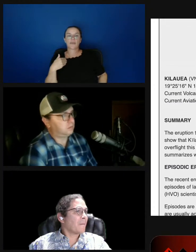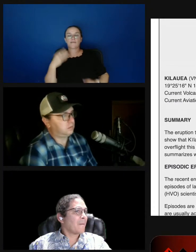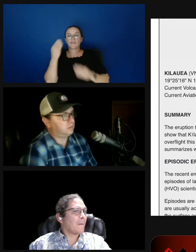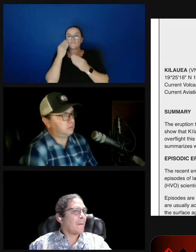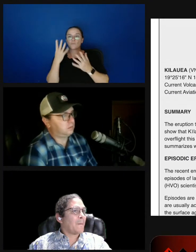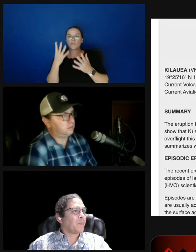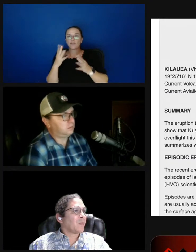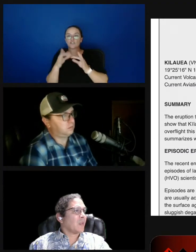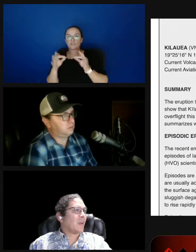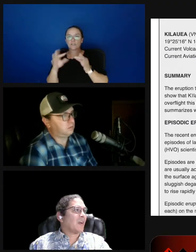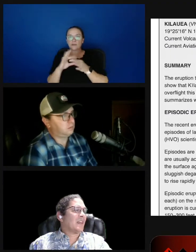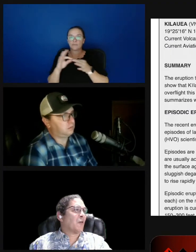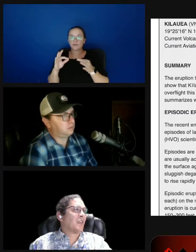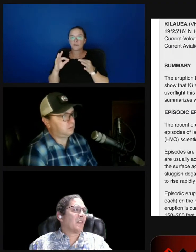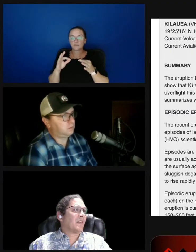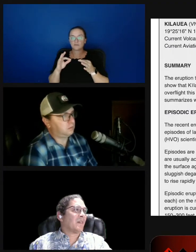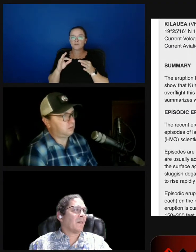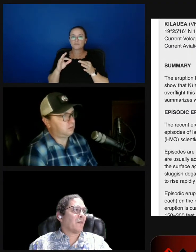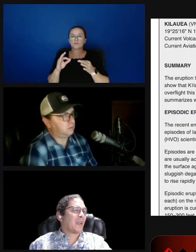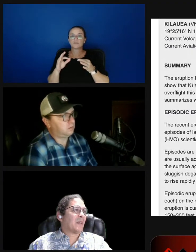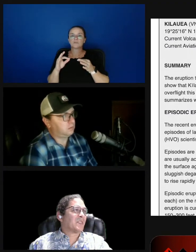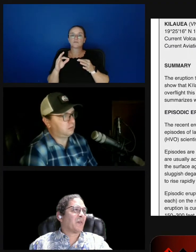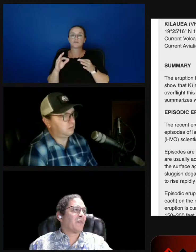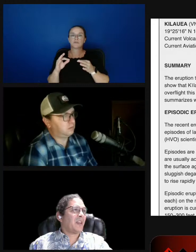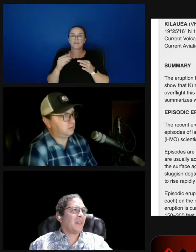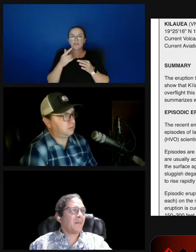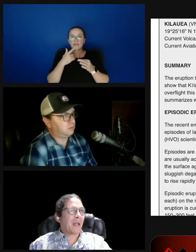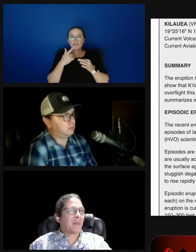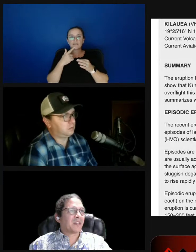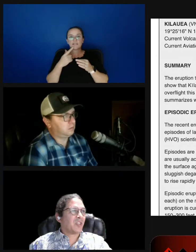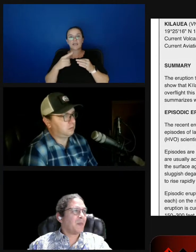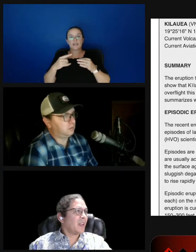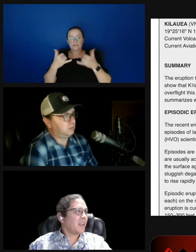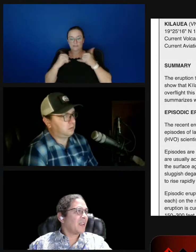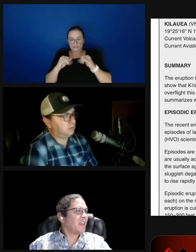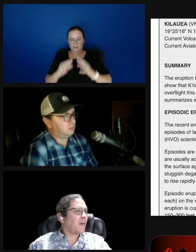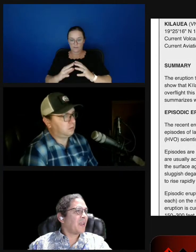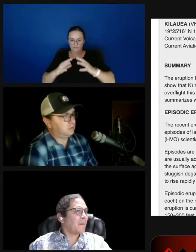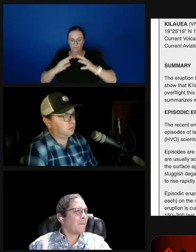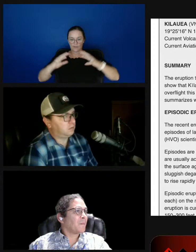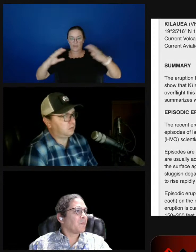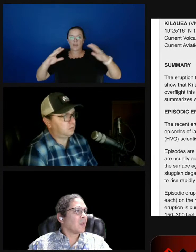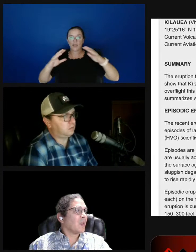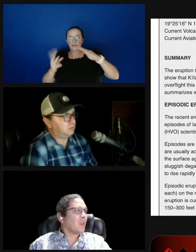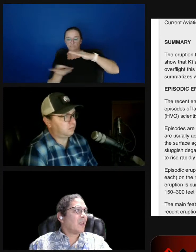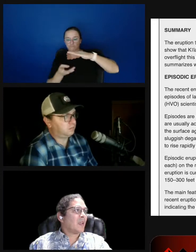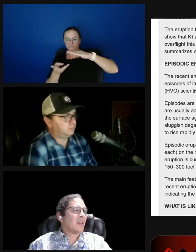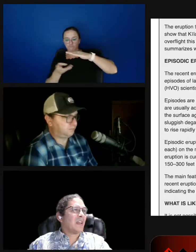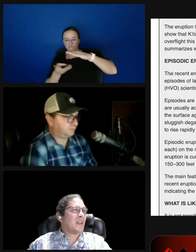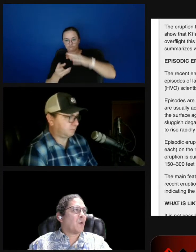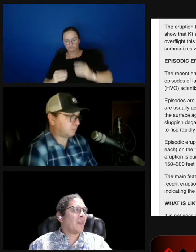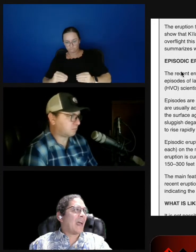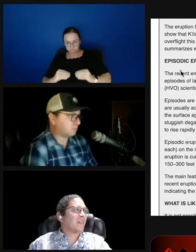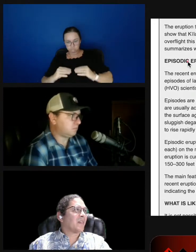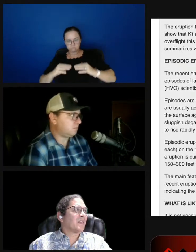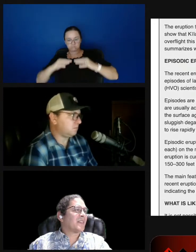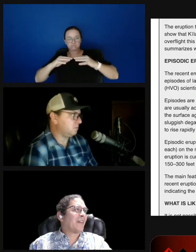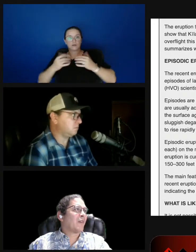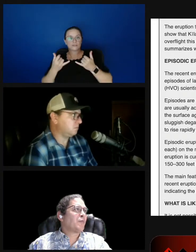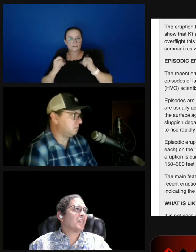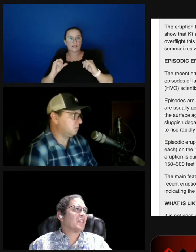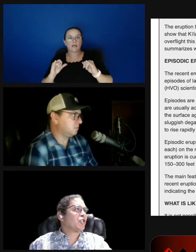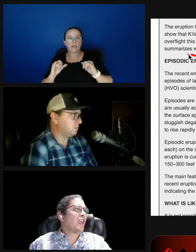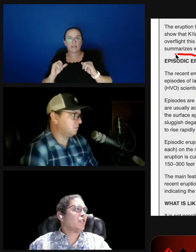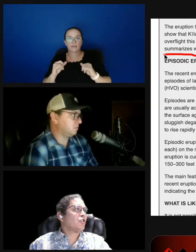morning. They note that the volcano is still inflating, magma is accumulating in the area. They note that the